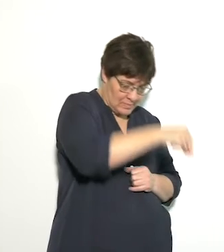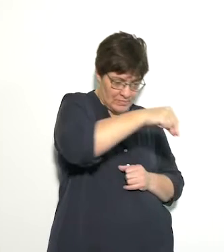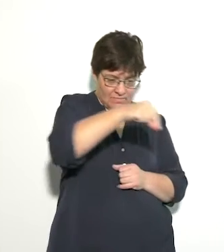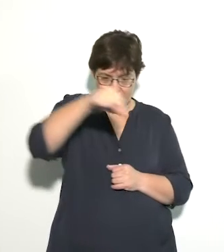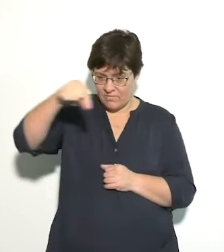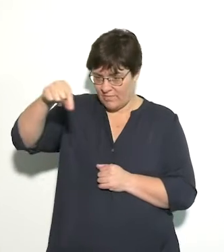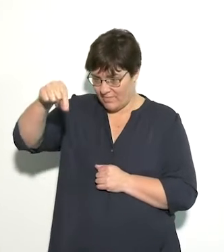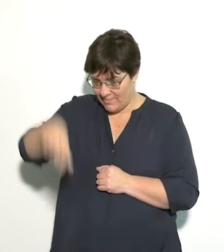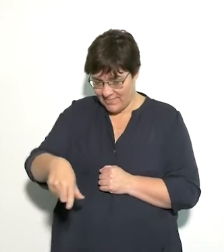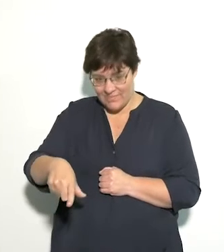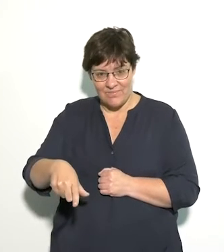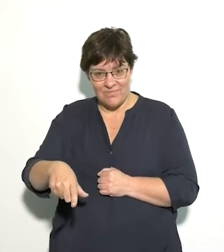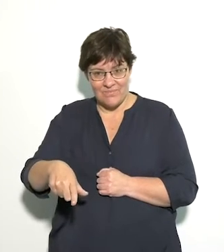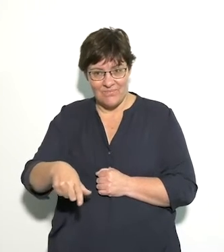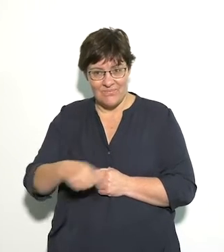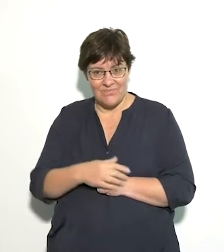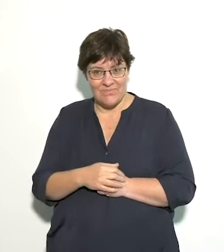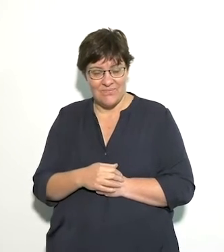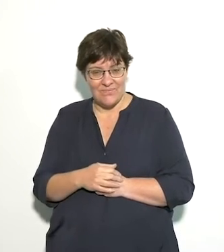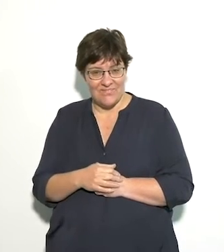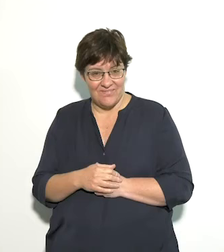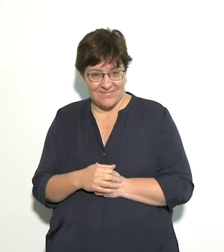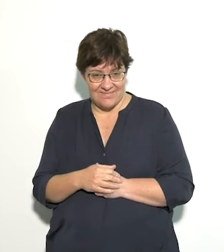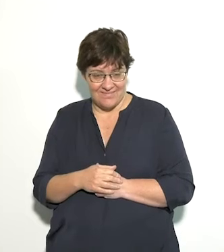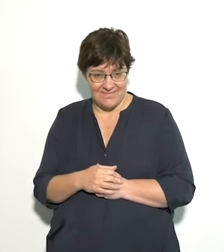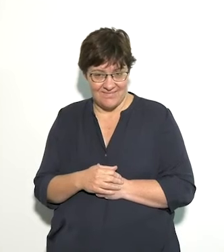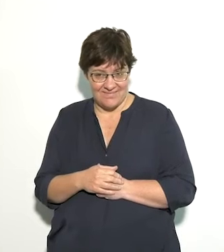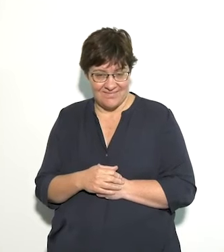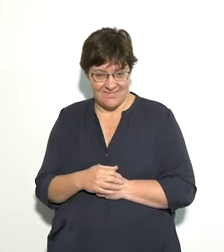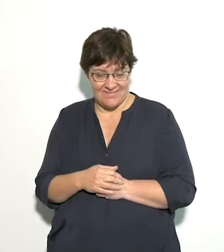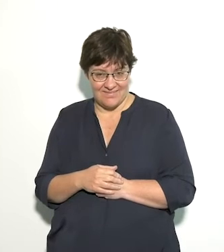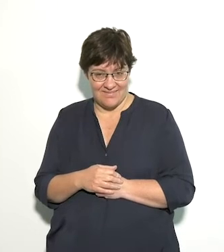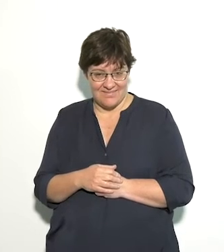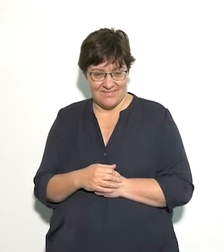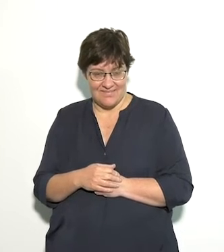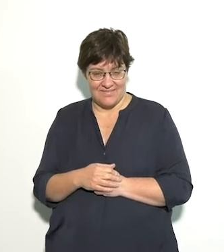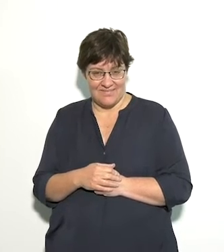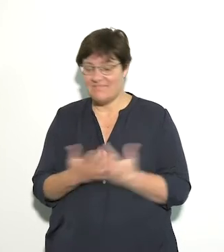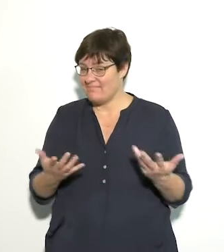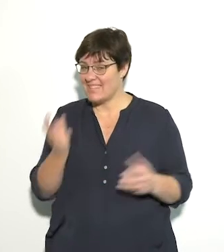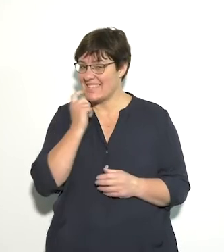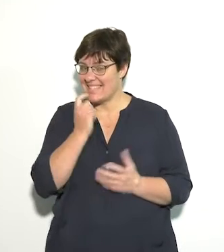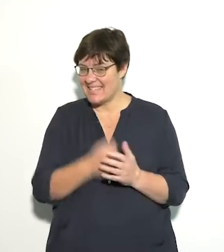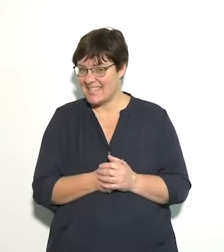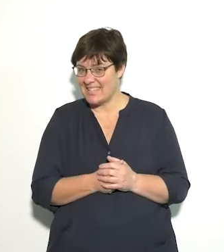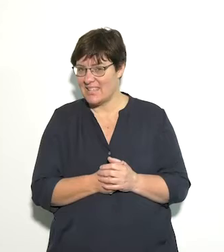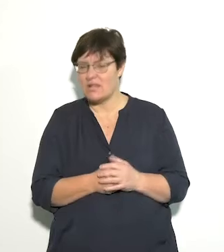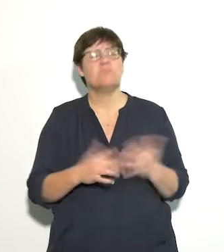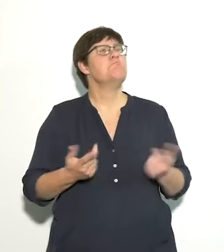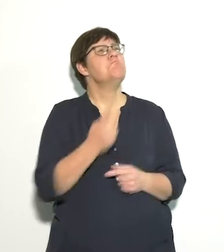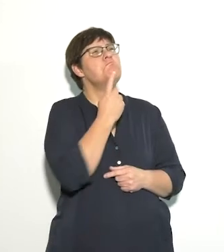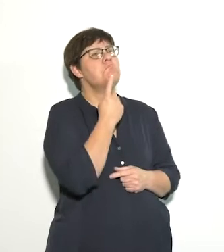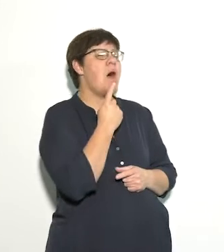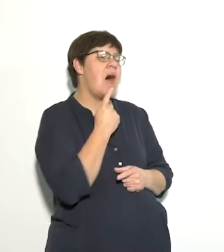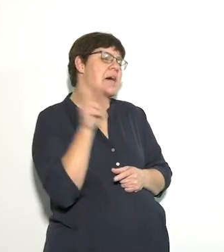you by picking up a pom-pom and by popping it in the cup that says mmm. Children, how